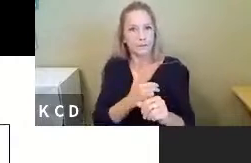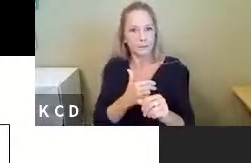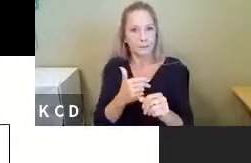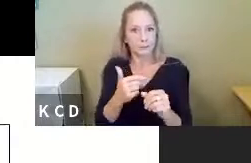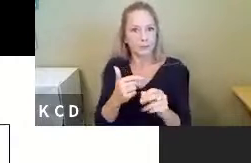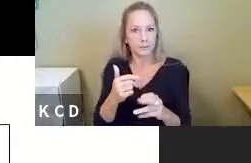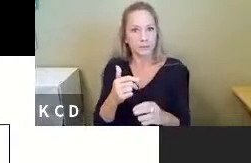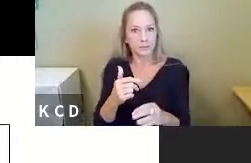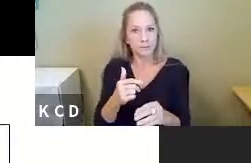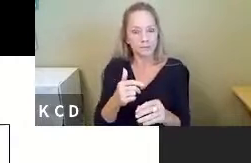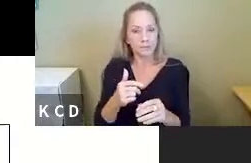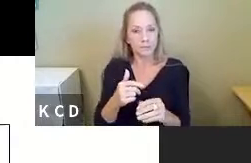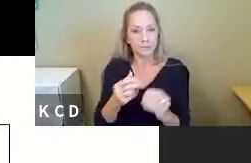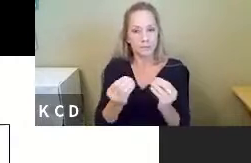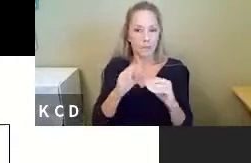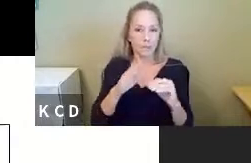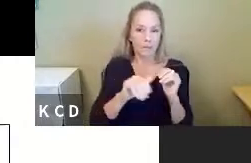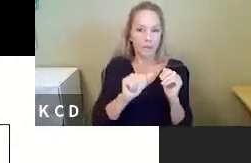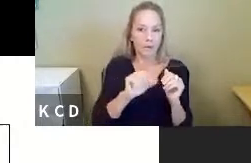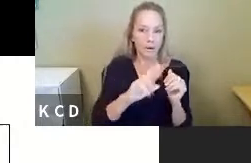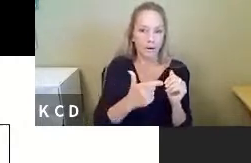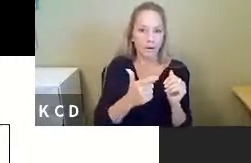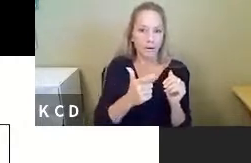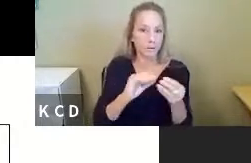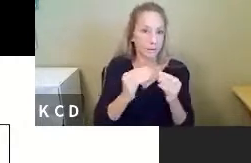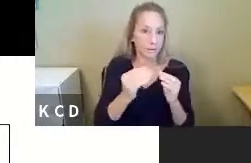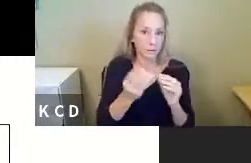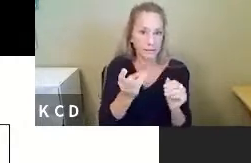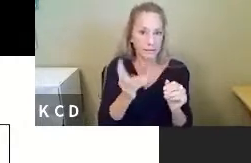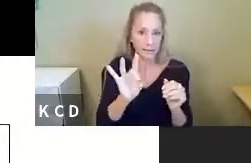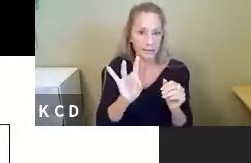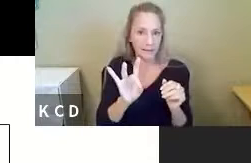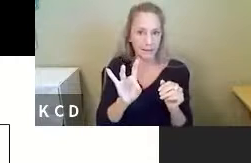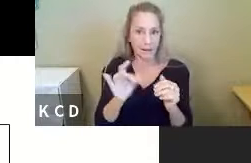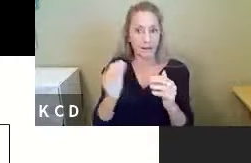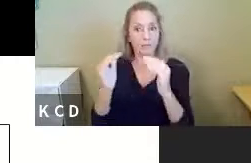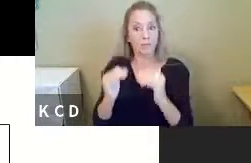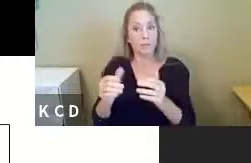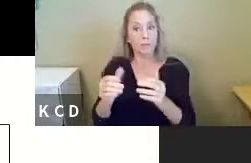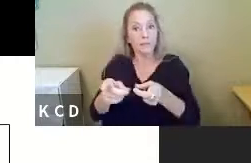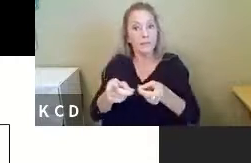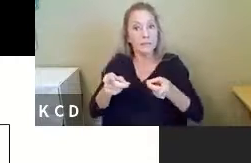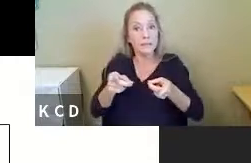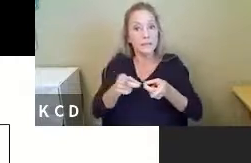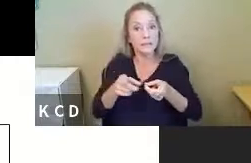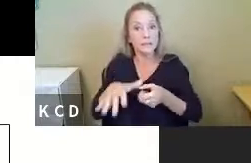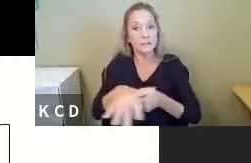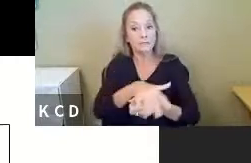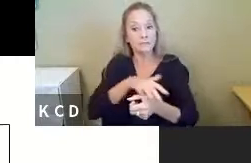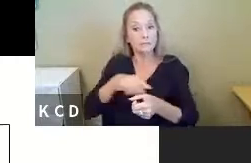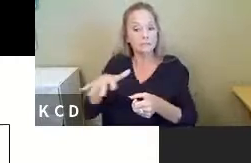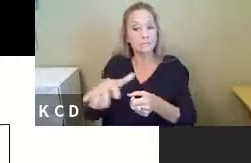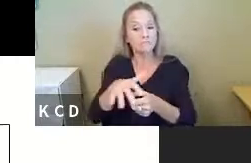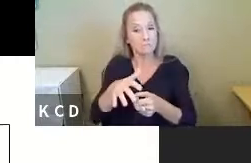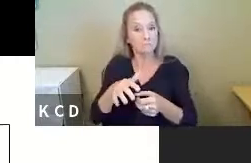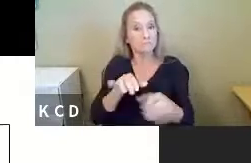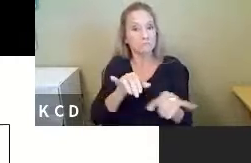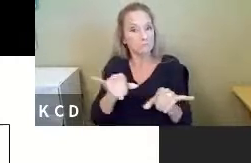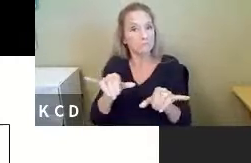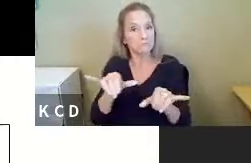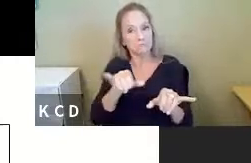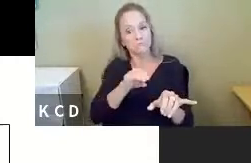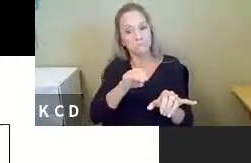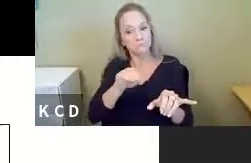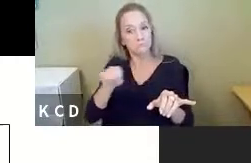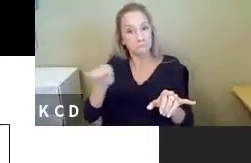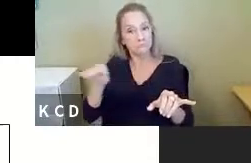more than August at 68. The district shows relatively similar stability